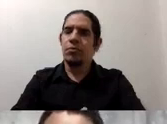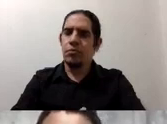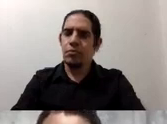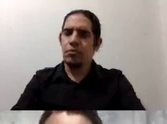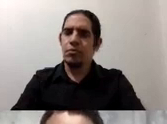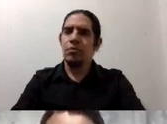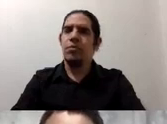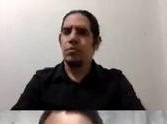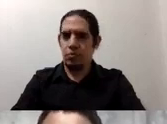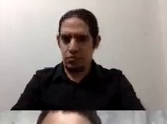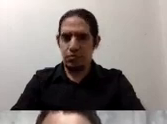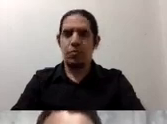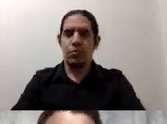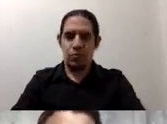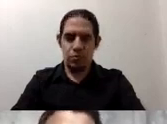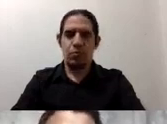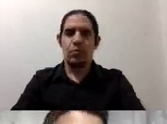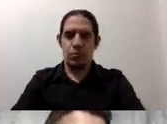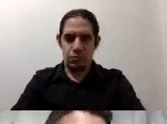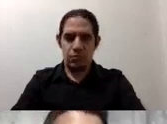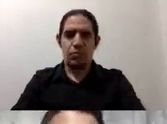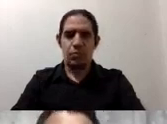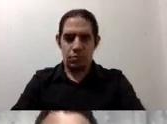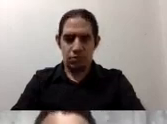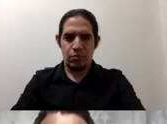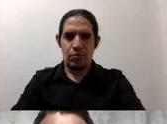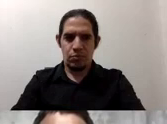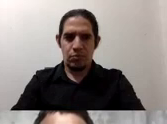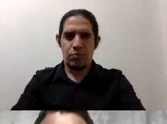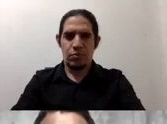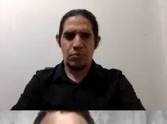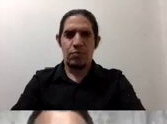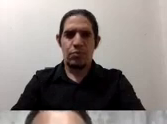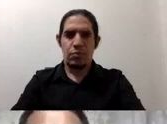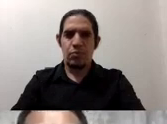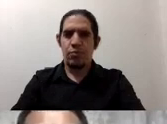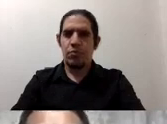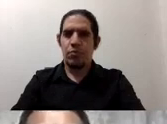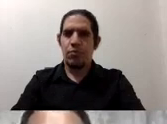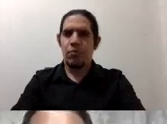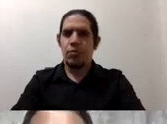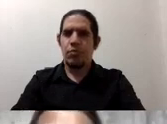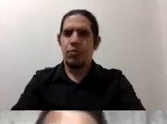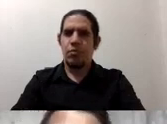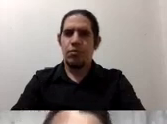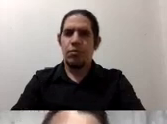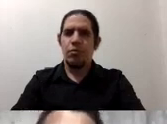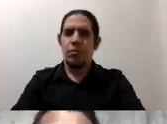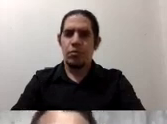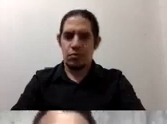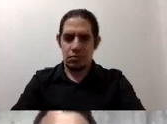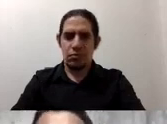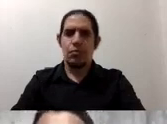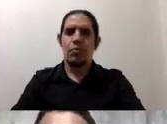was aimed at this level, which is B2. Now, the research procedure, the first thing that we did was to pilot the interviews